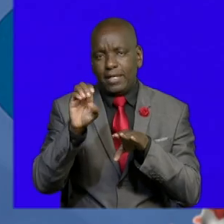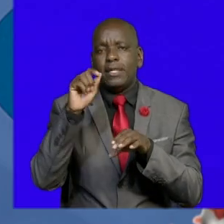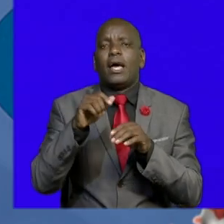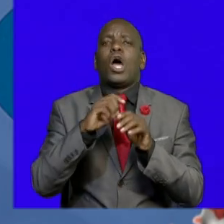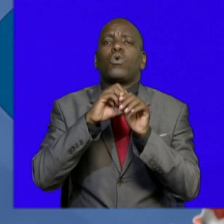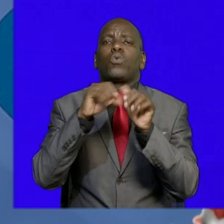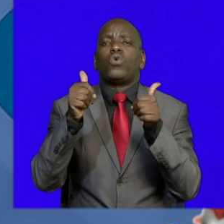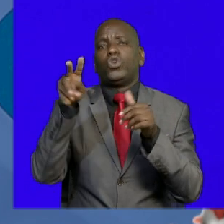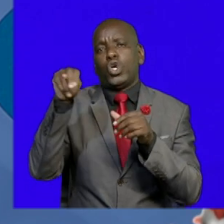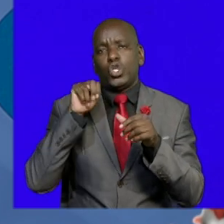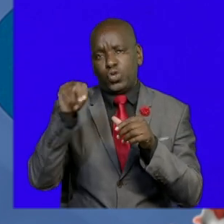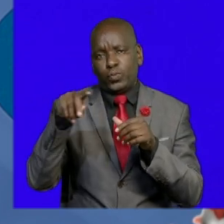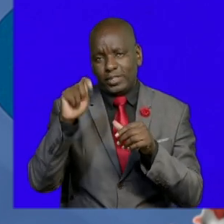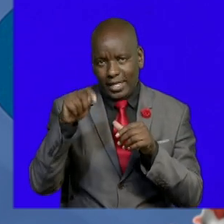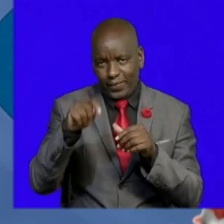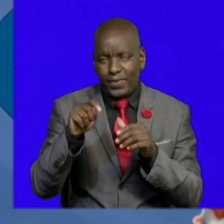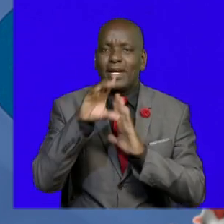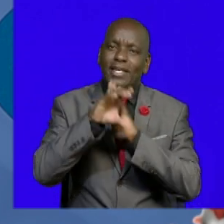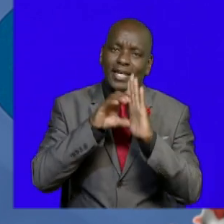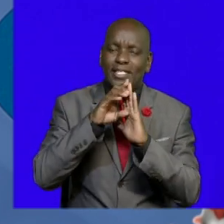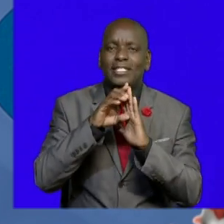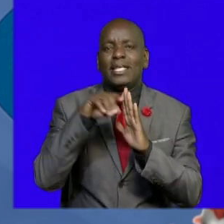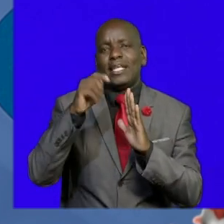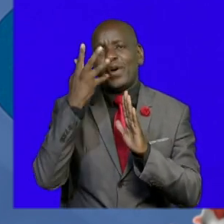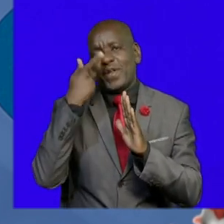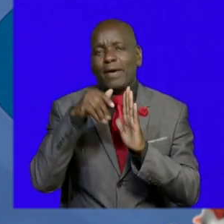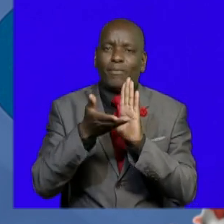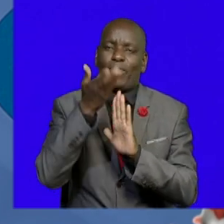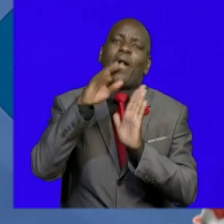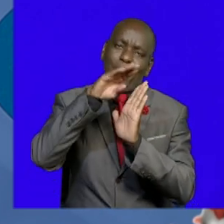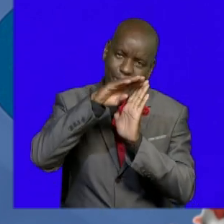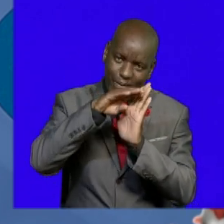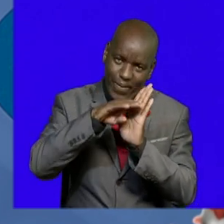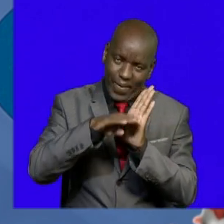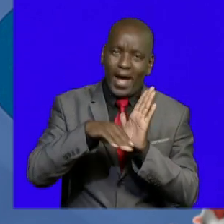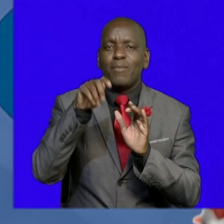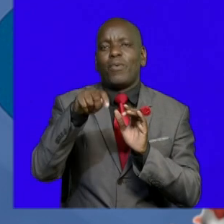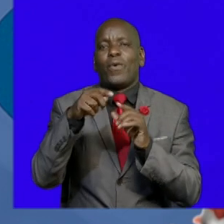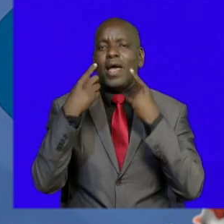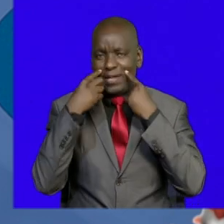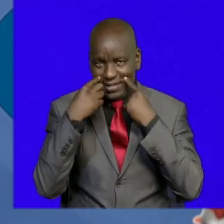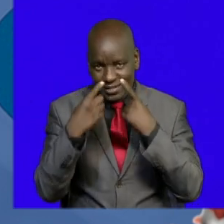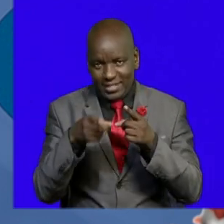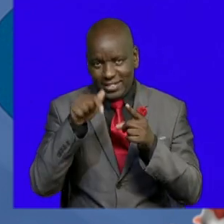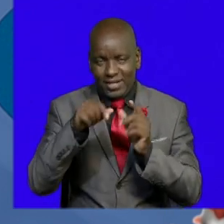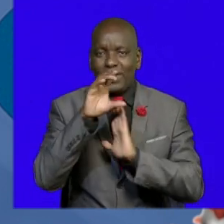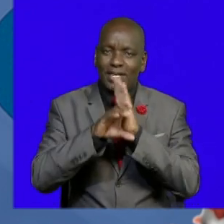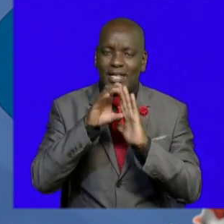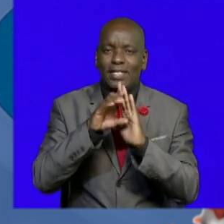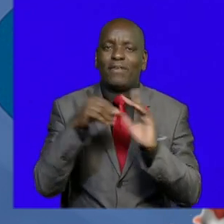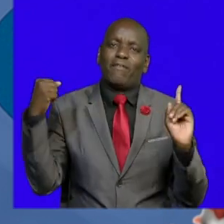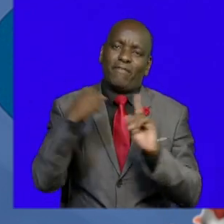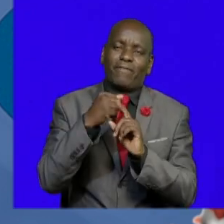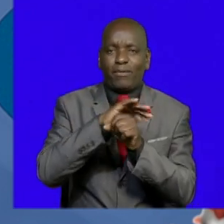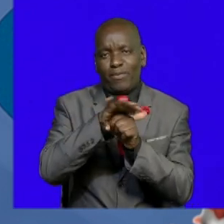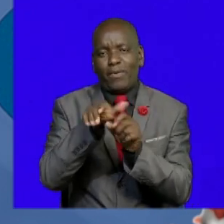The good news is that the country's epidemic curve is on a downward trend, an indication that the country's response